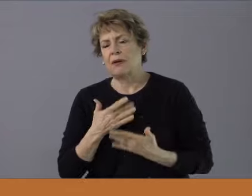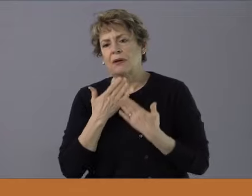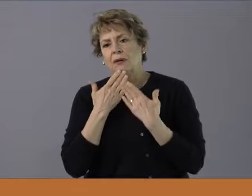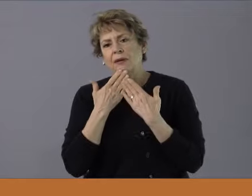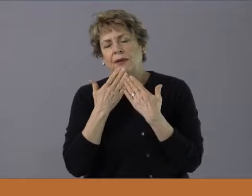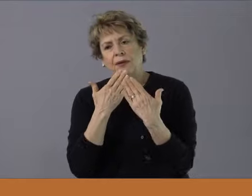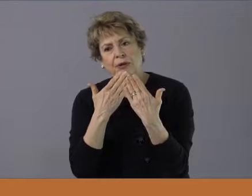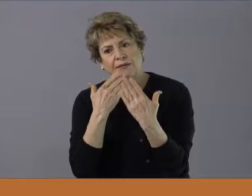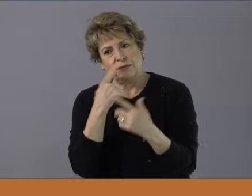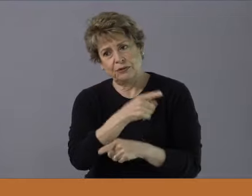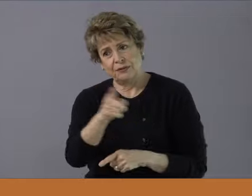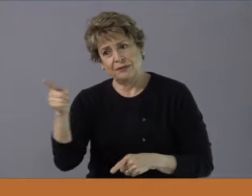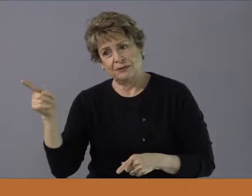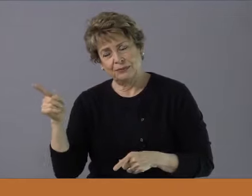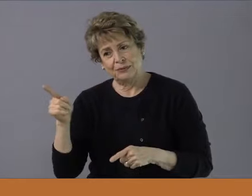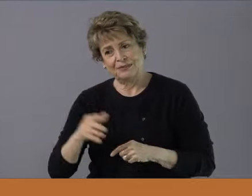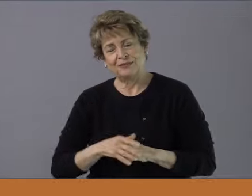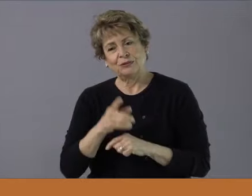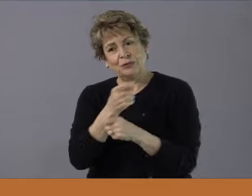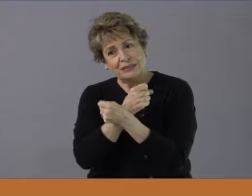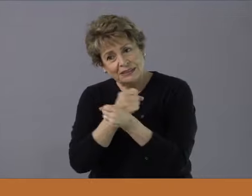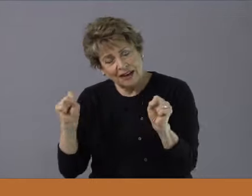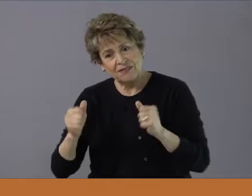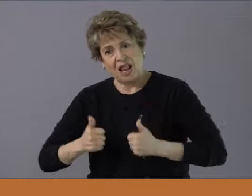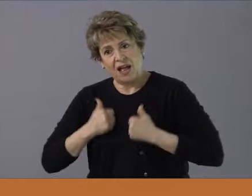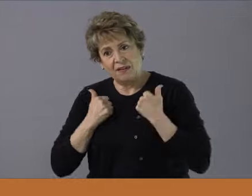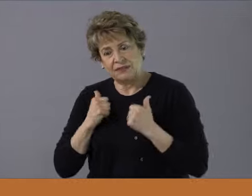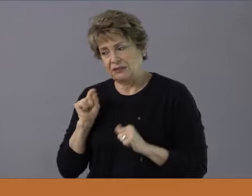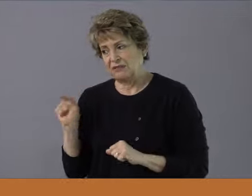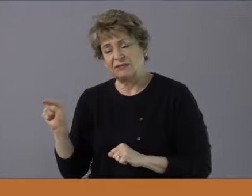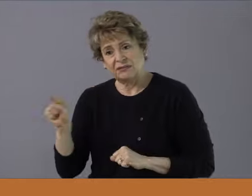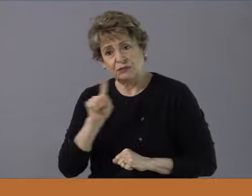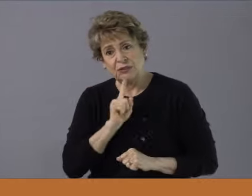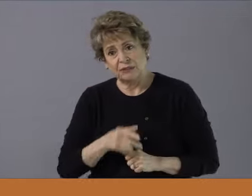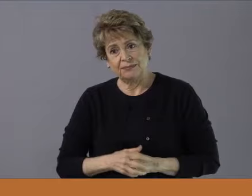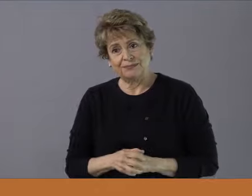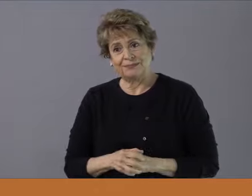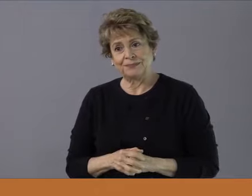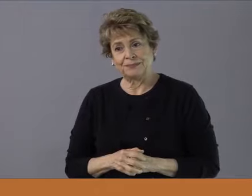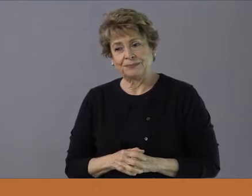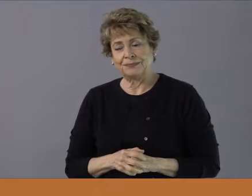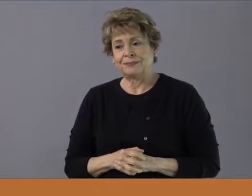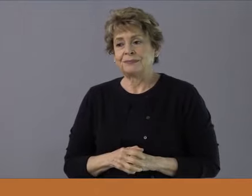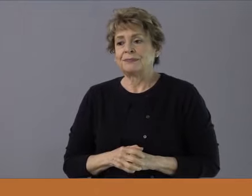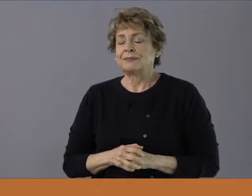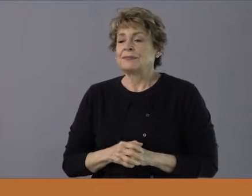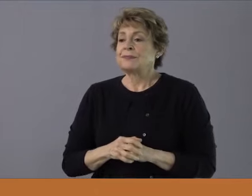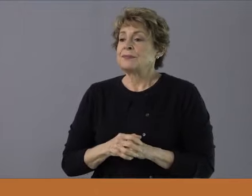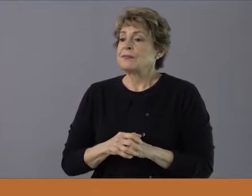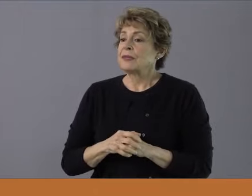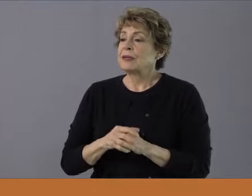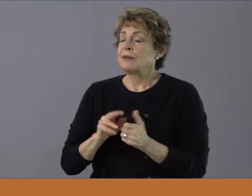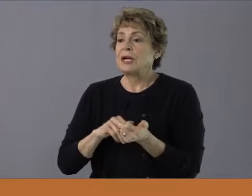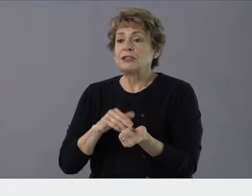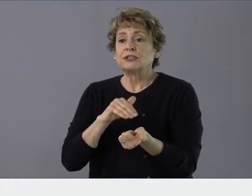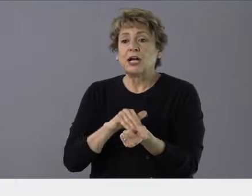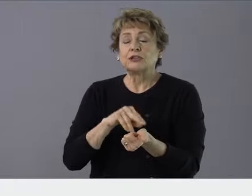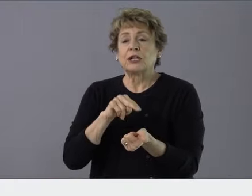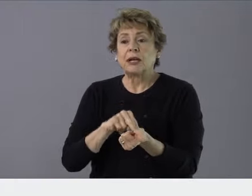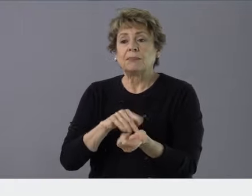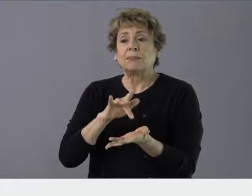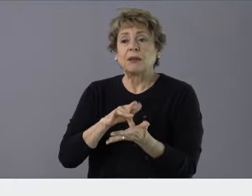people, and giving lightening a load for a heavy load for our healthcare workers. So